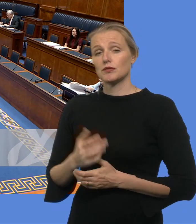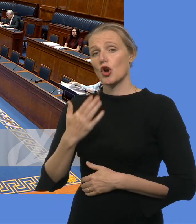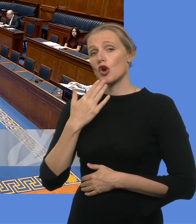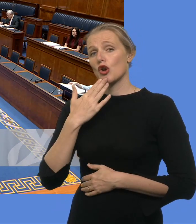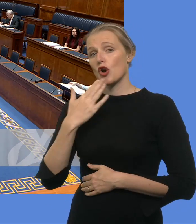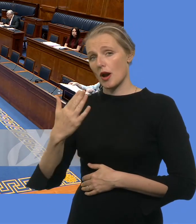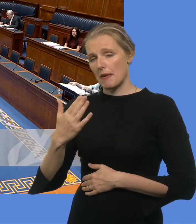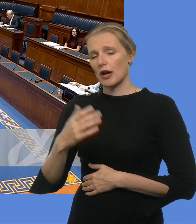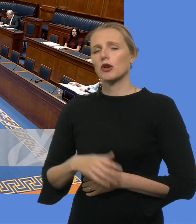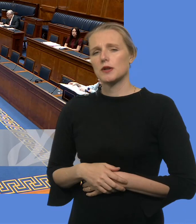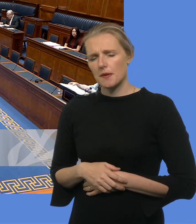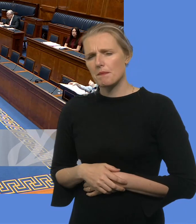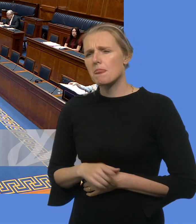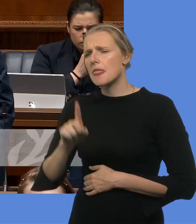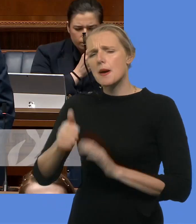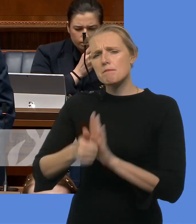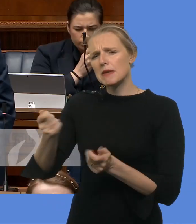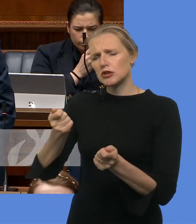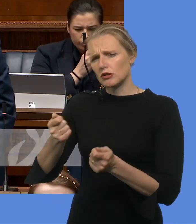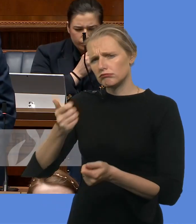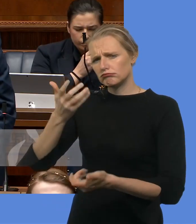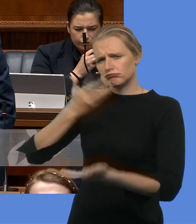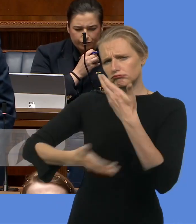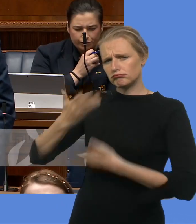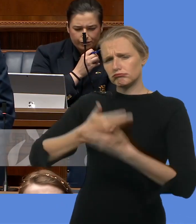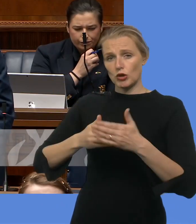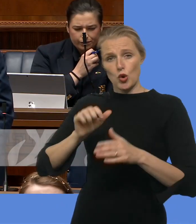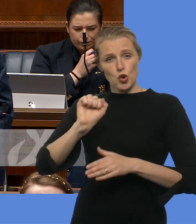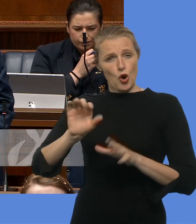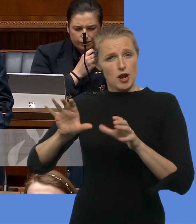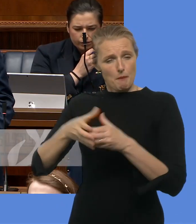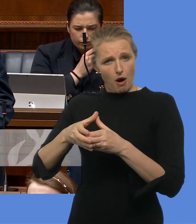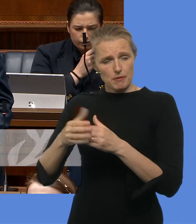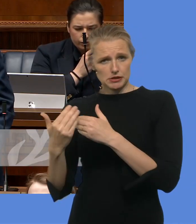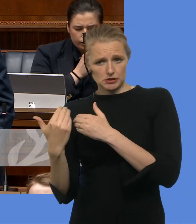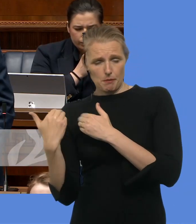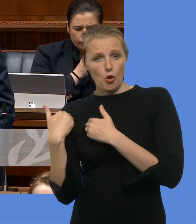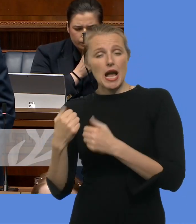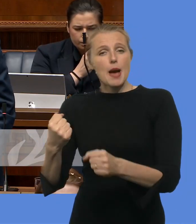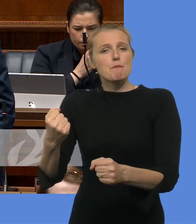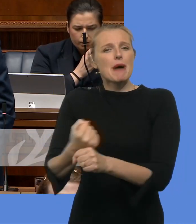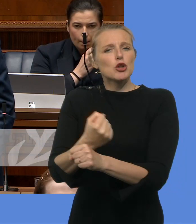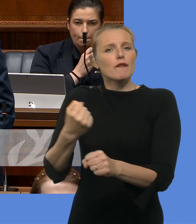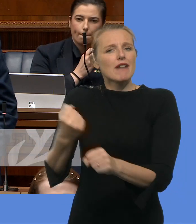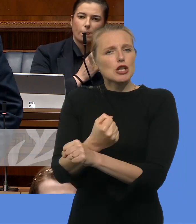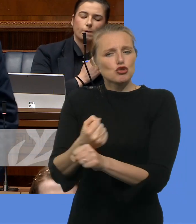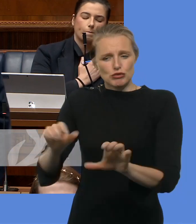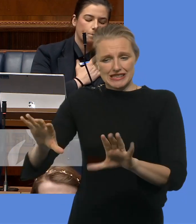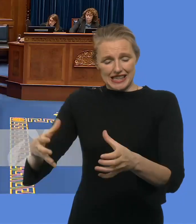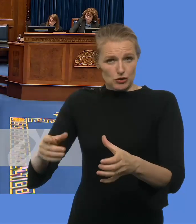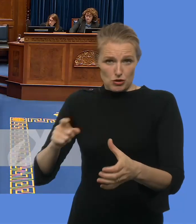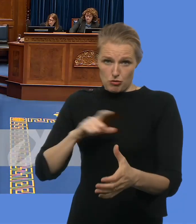Minister, could you detail how your department is supporting the manufacturing sector in the current difficult economic